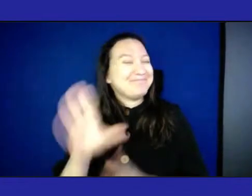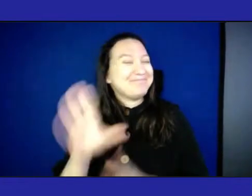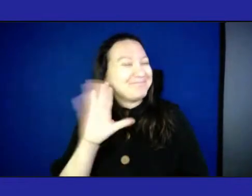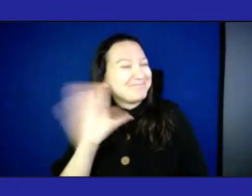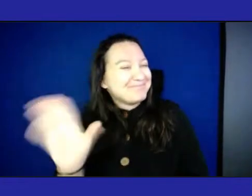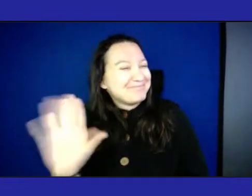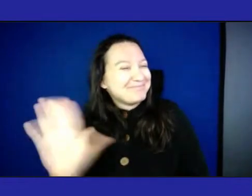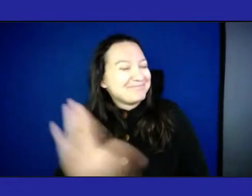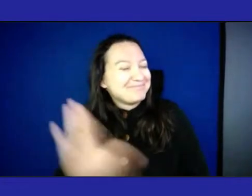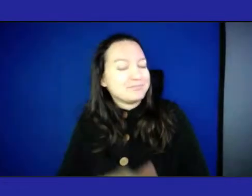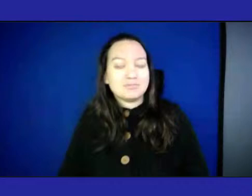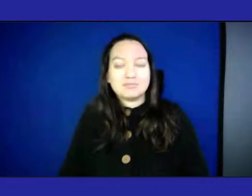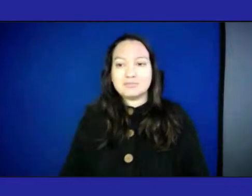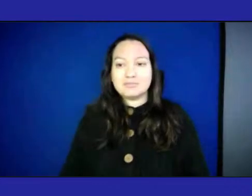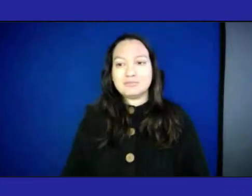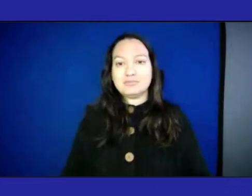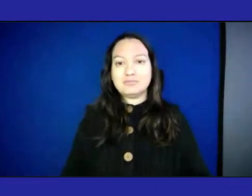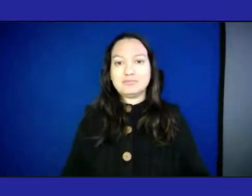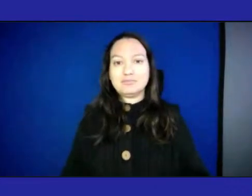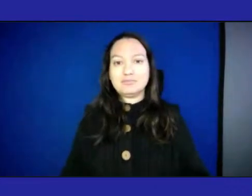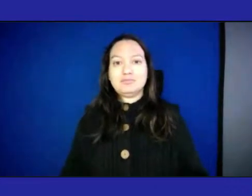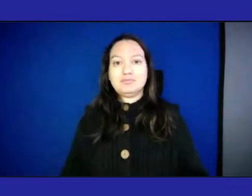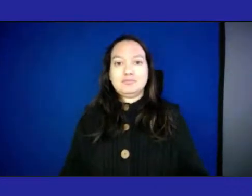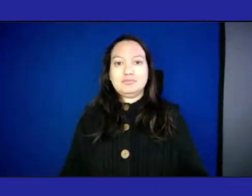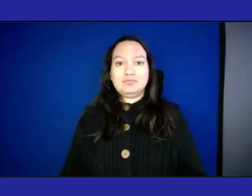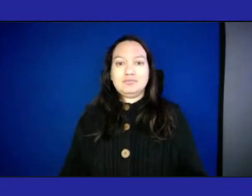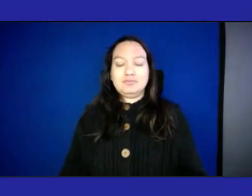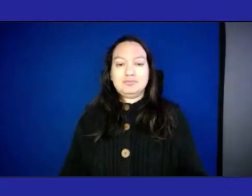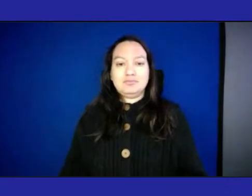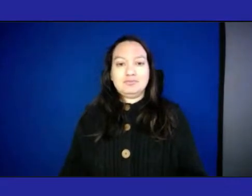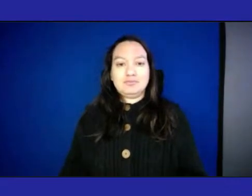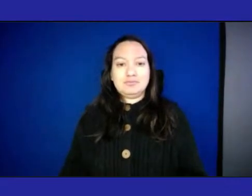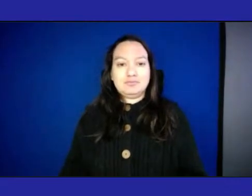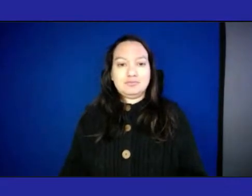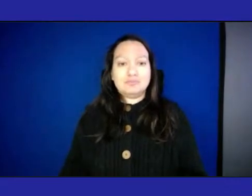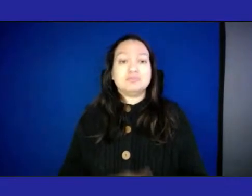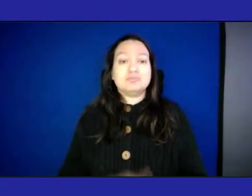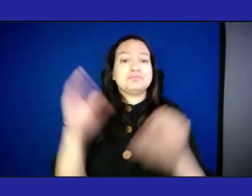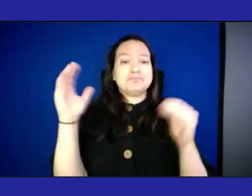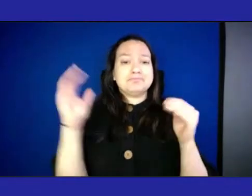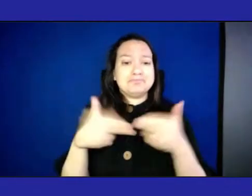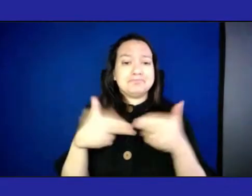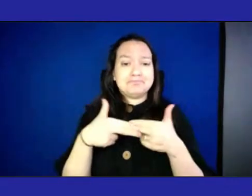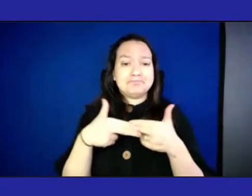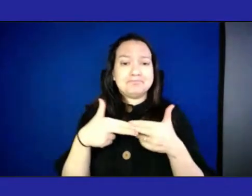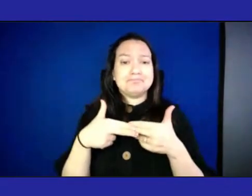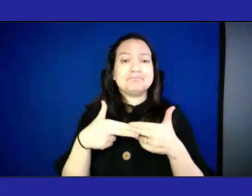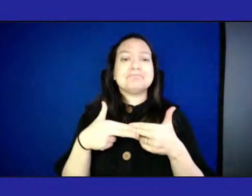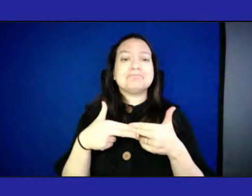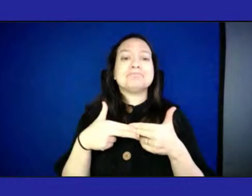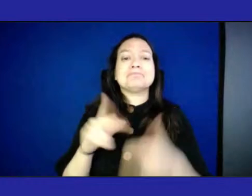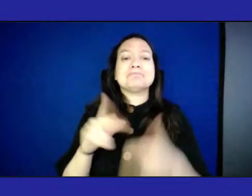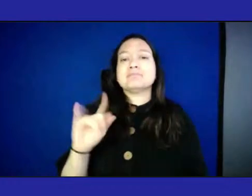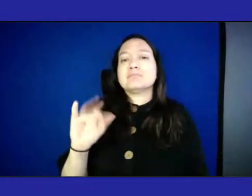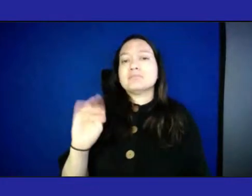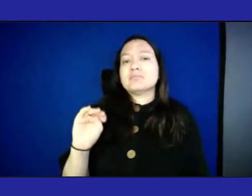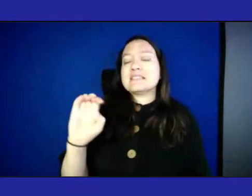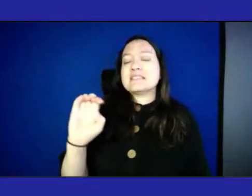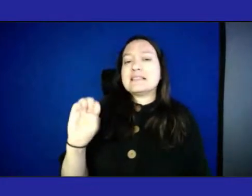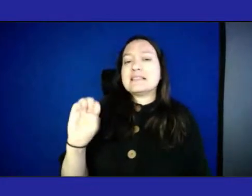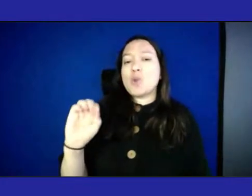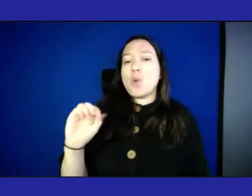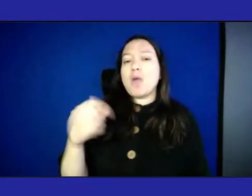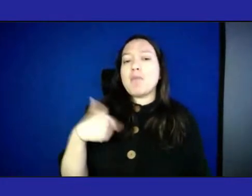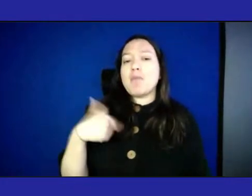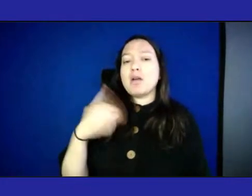much. Oh, yeah, here we go. We can go to the next slide. Kim Mendez here, CIO. I'm also joined by Dr. Michael